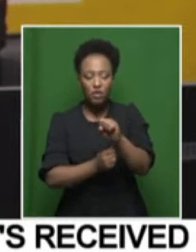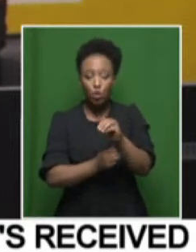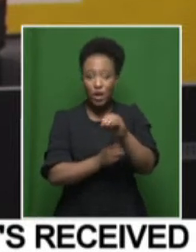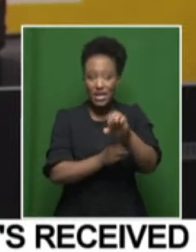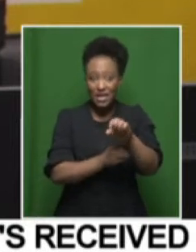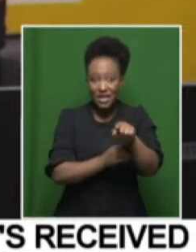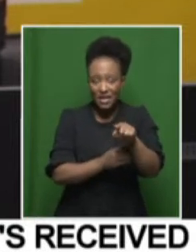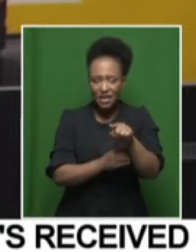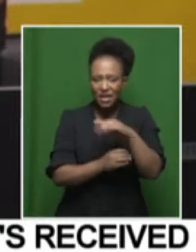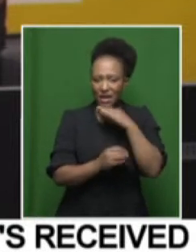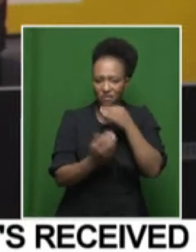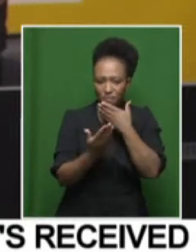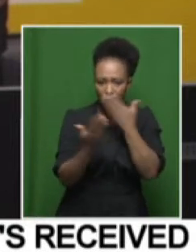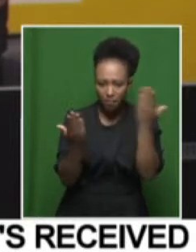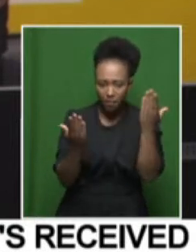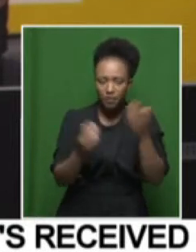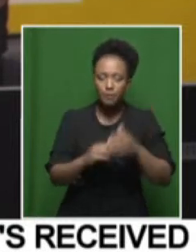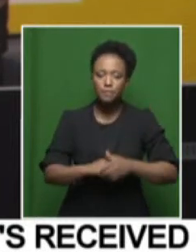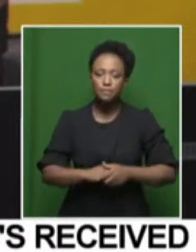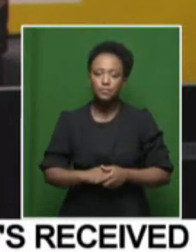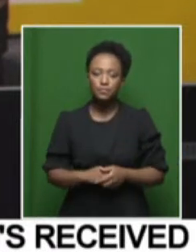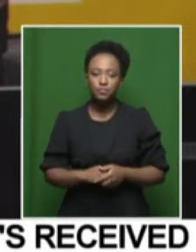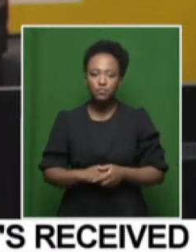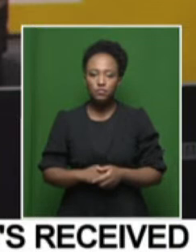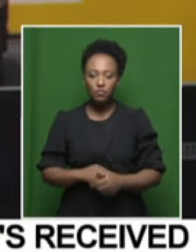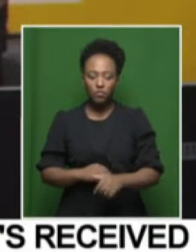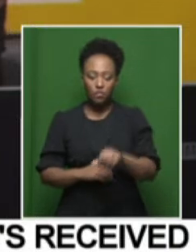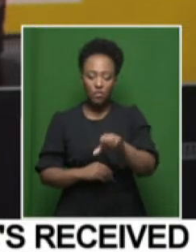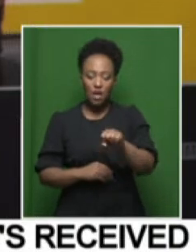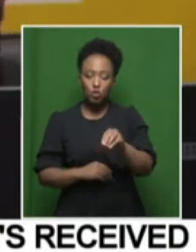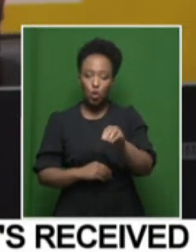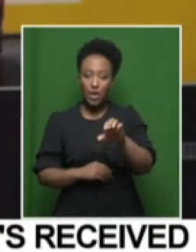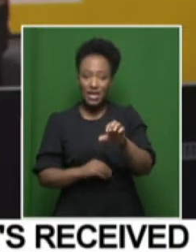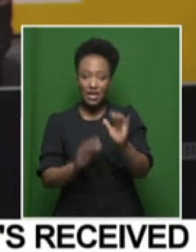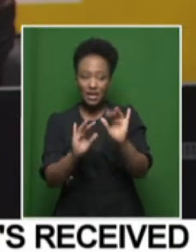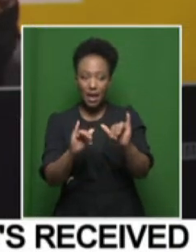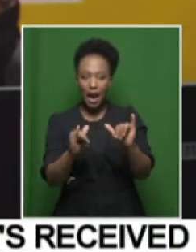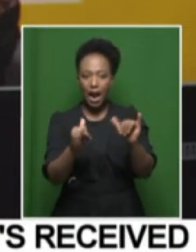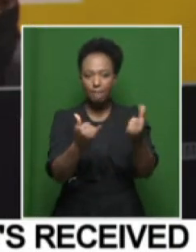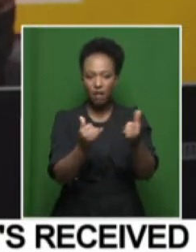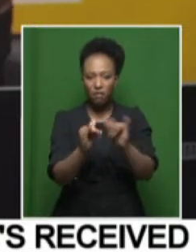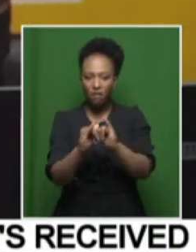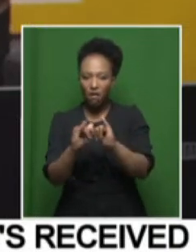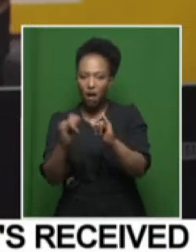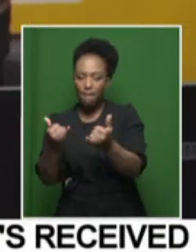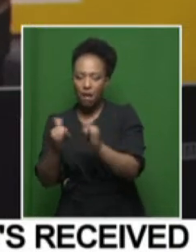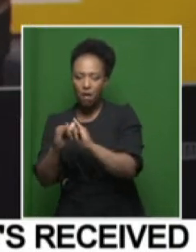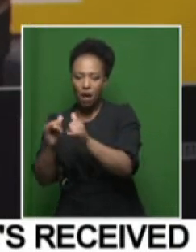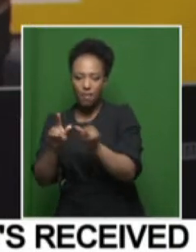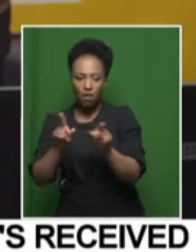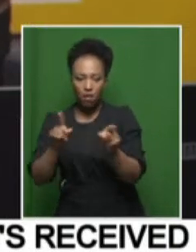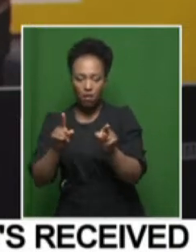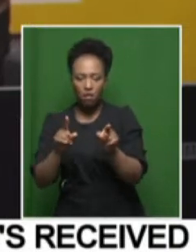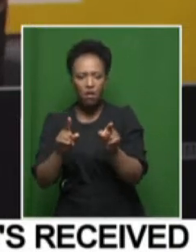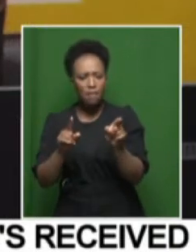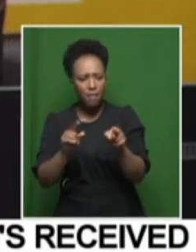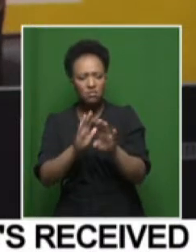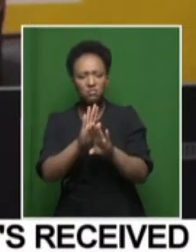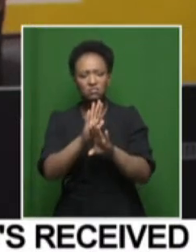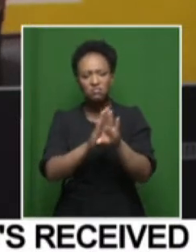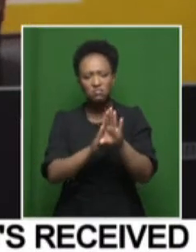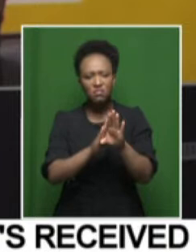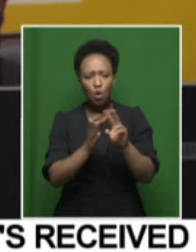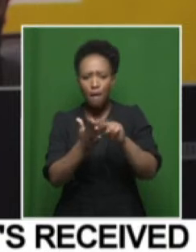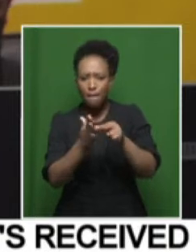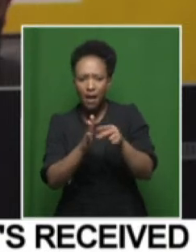companies. For this reason, state-owned companies need to develop and implement sustainable